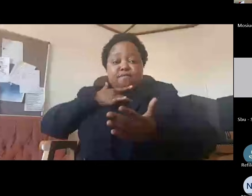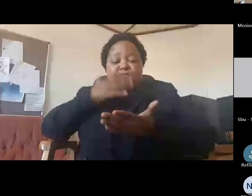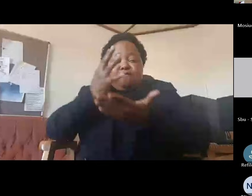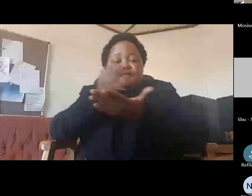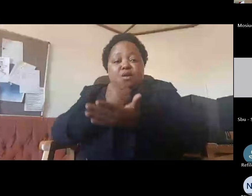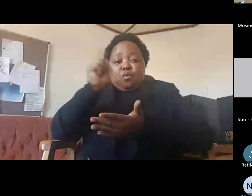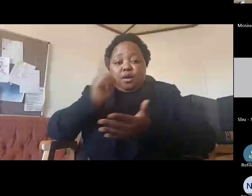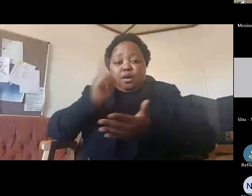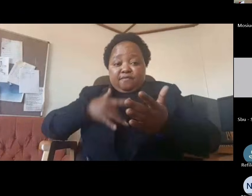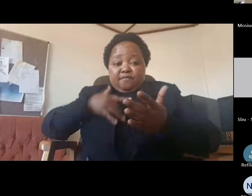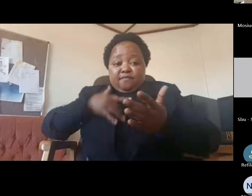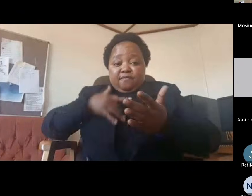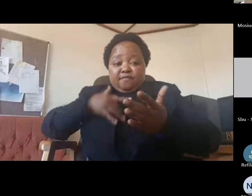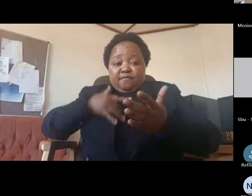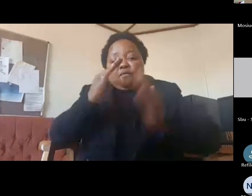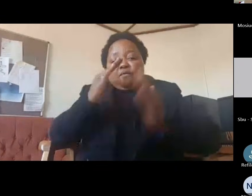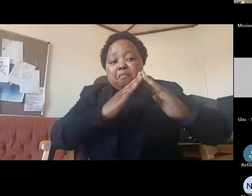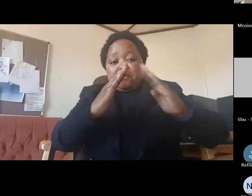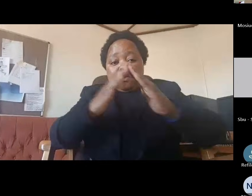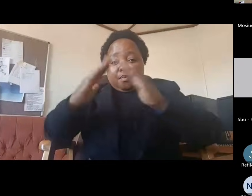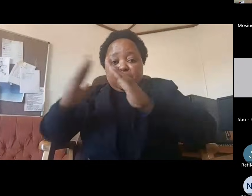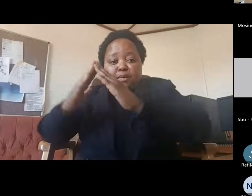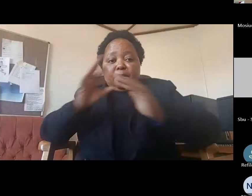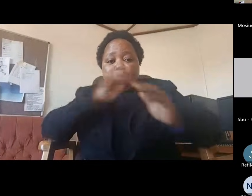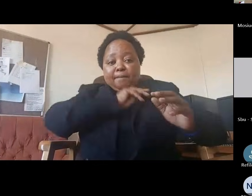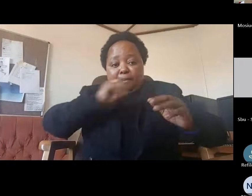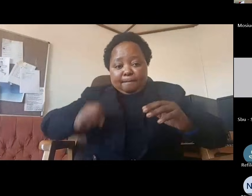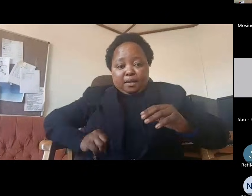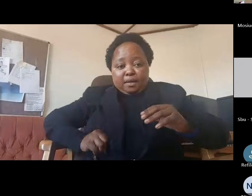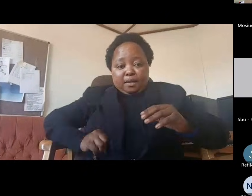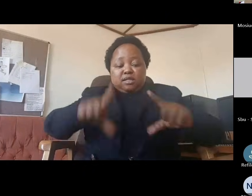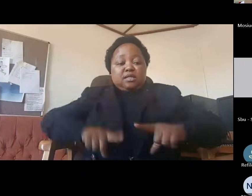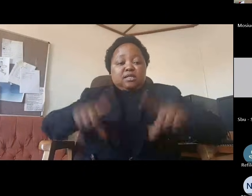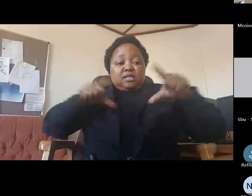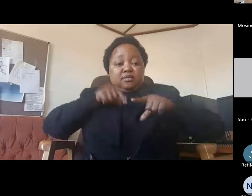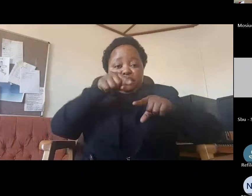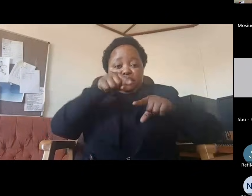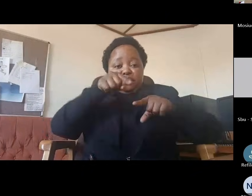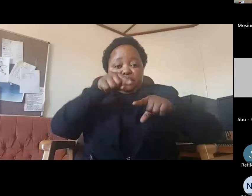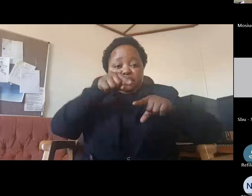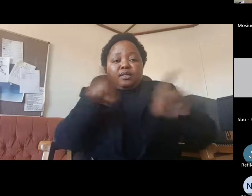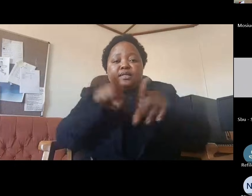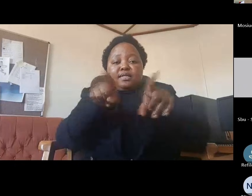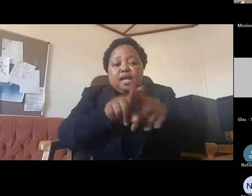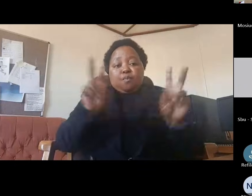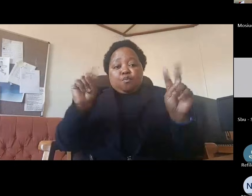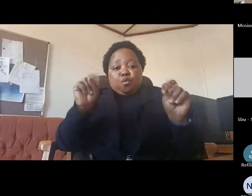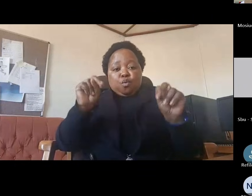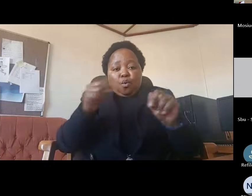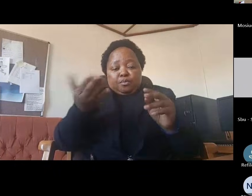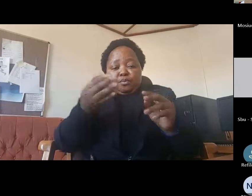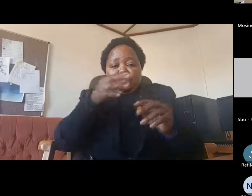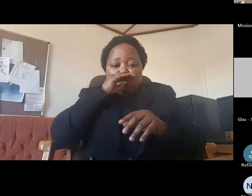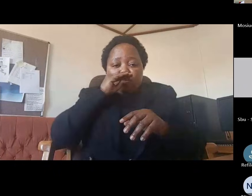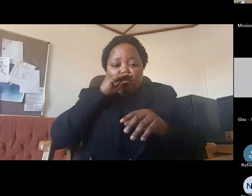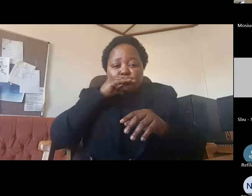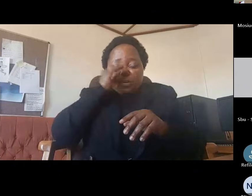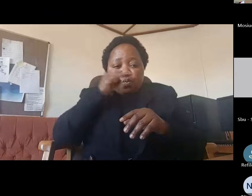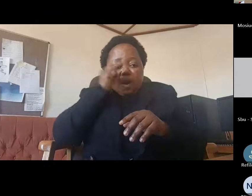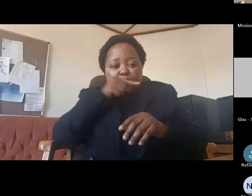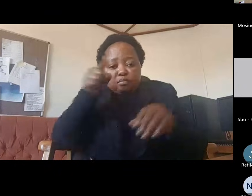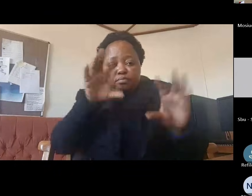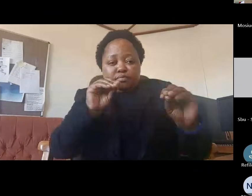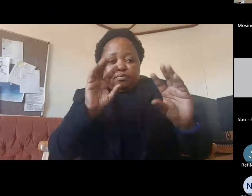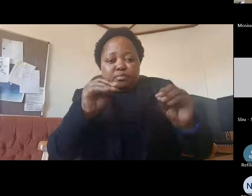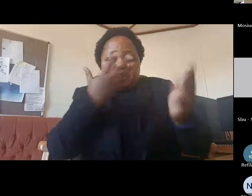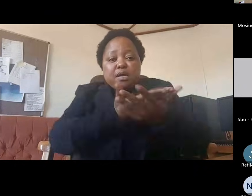of the community about how this has lived out and what norms they have passed on to